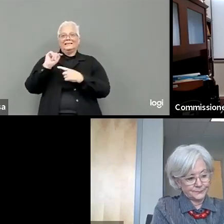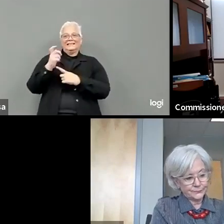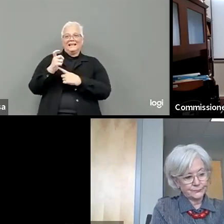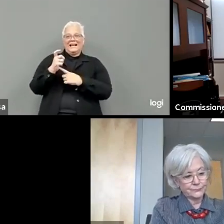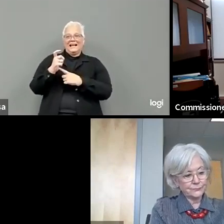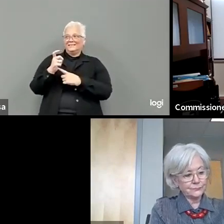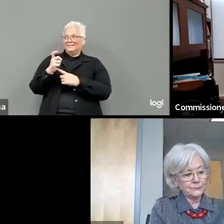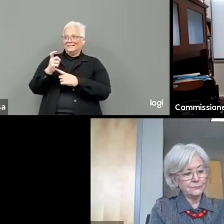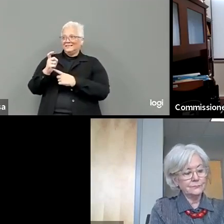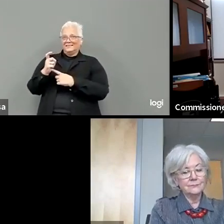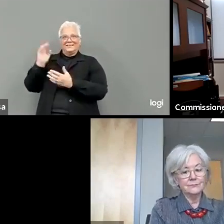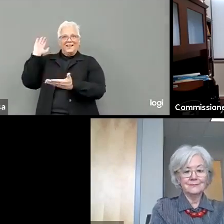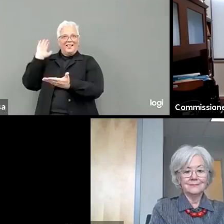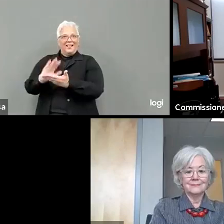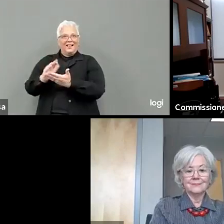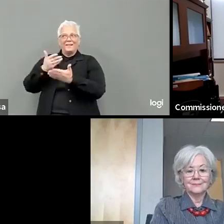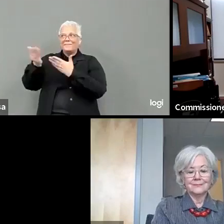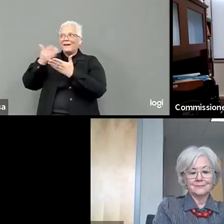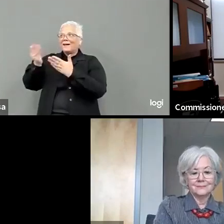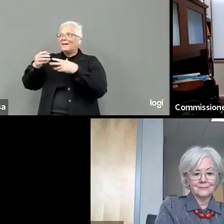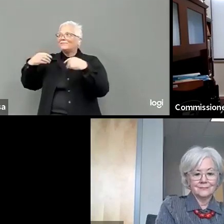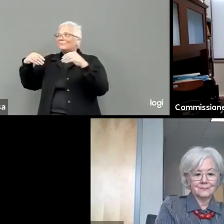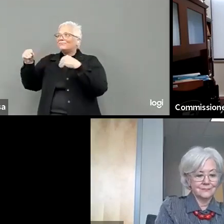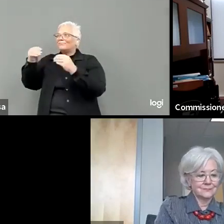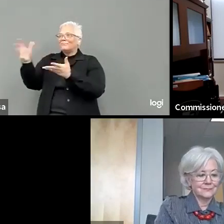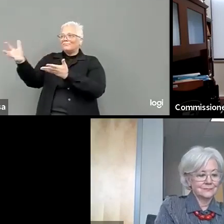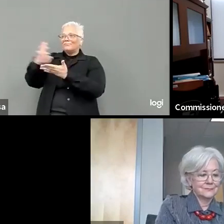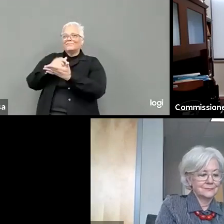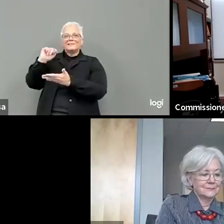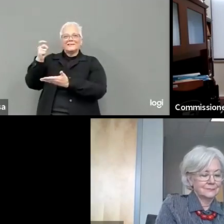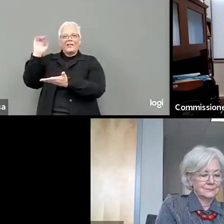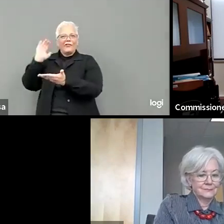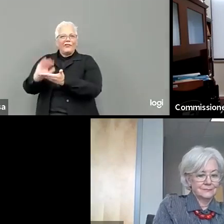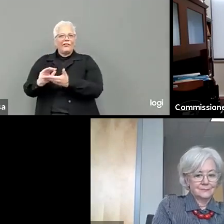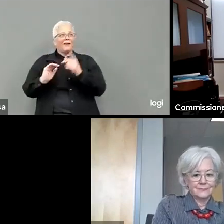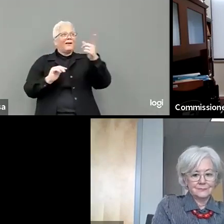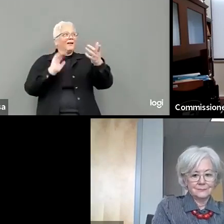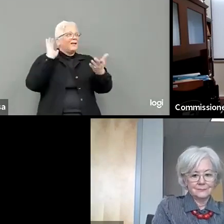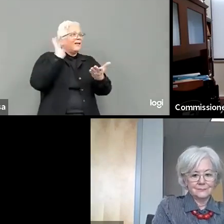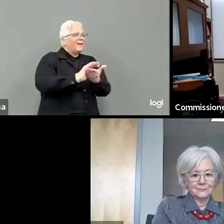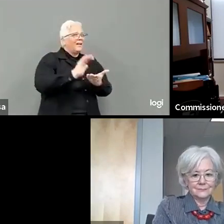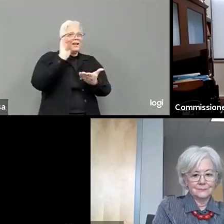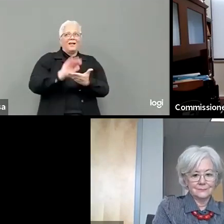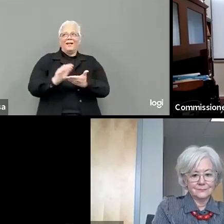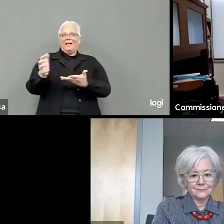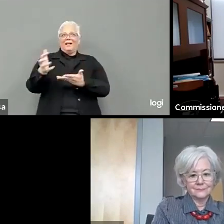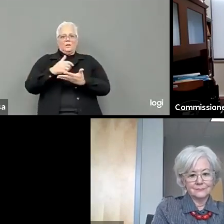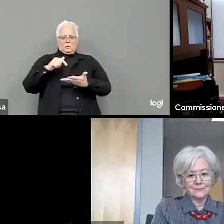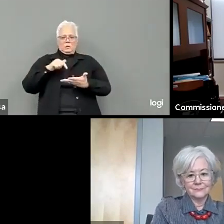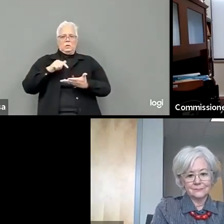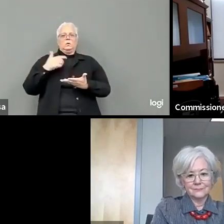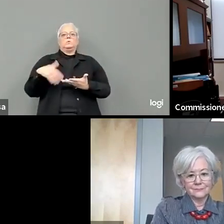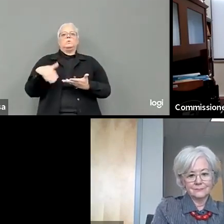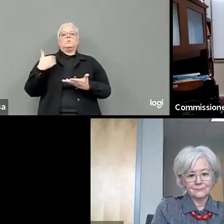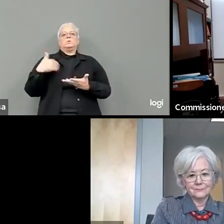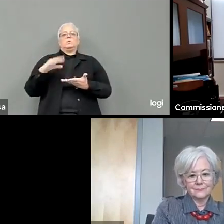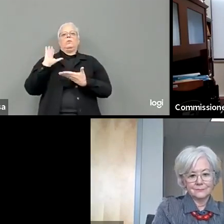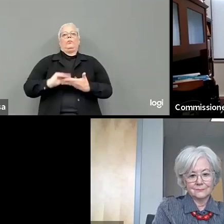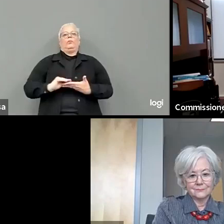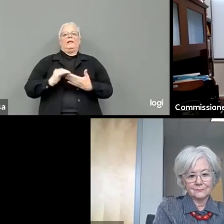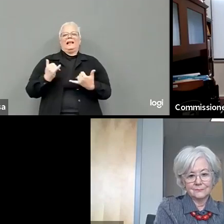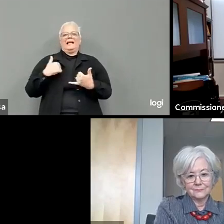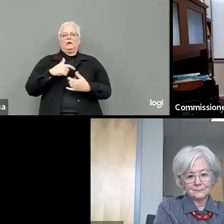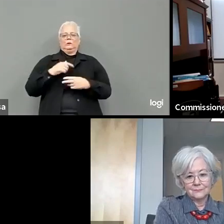revenue that are just down because we're in the middle of a national recession and a national pandemic. So it